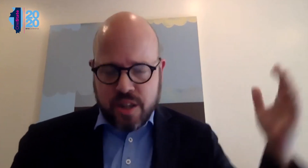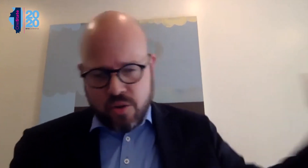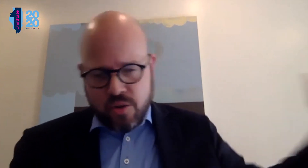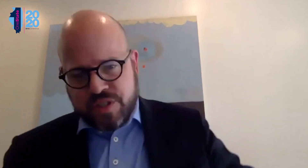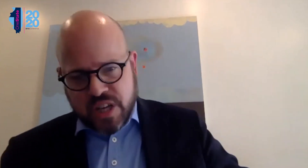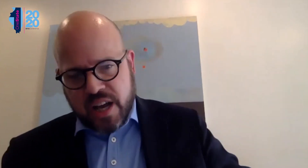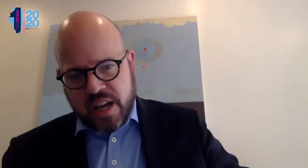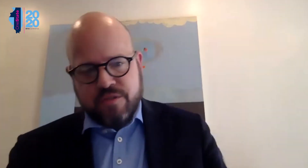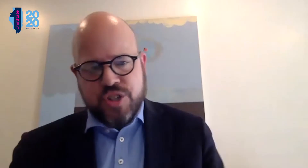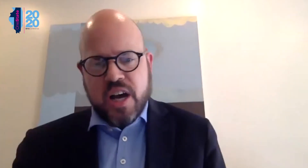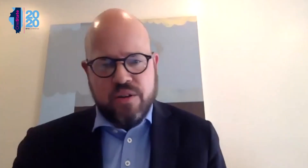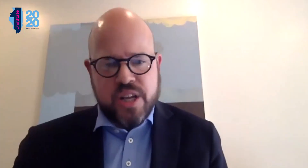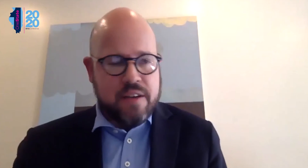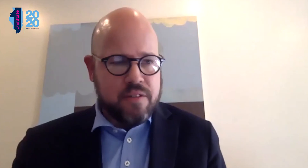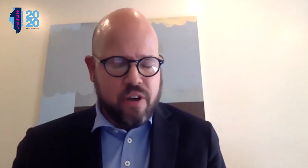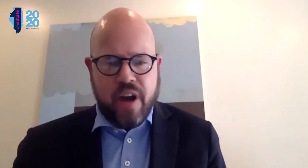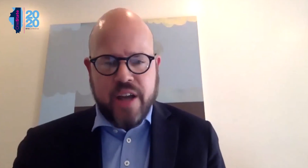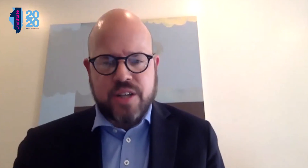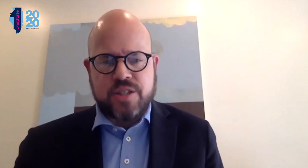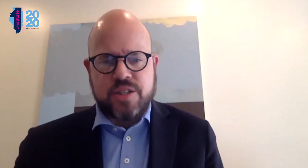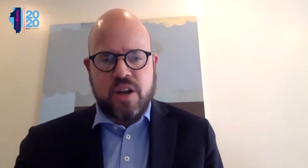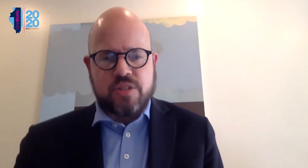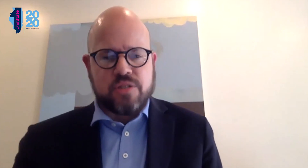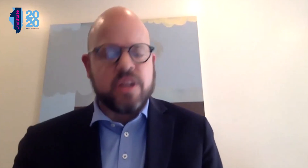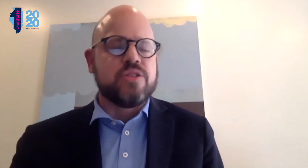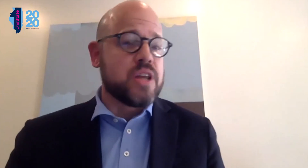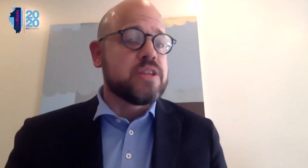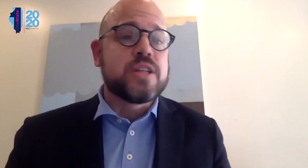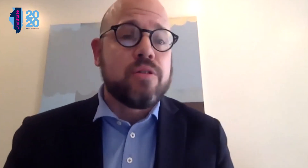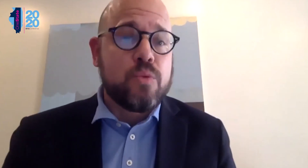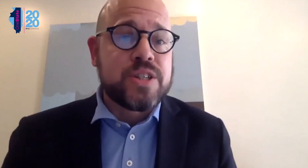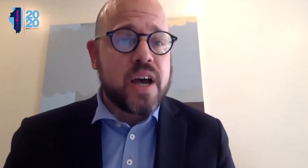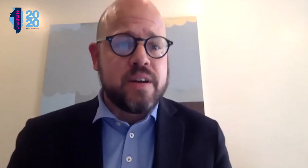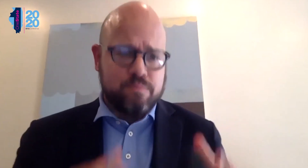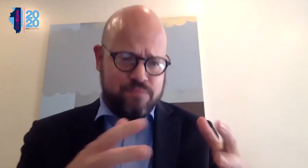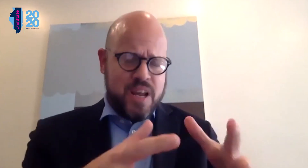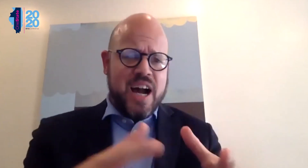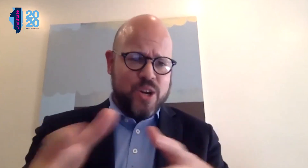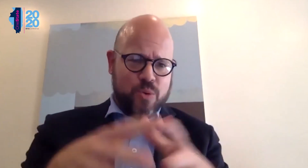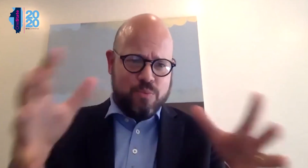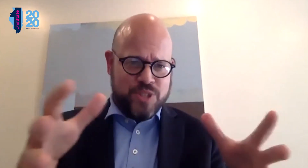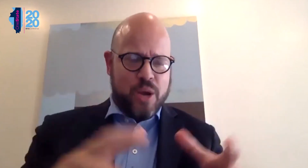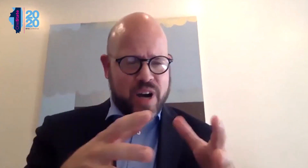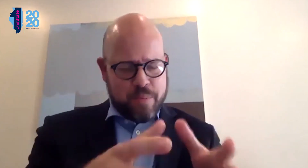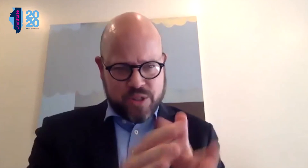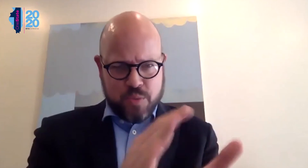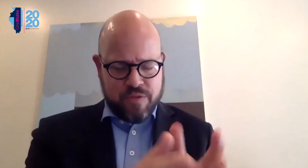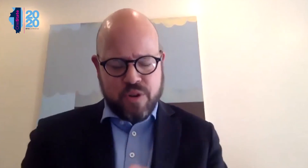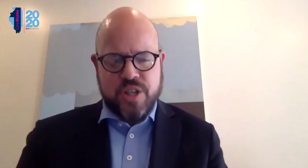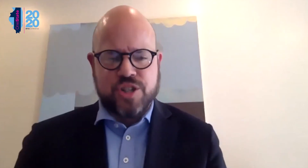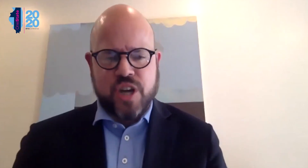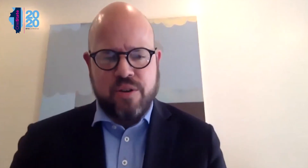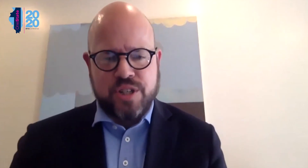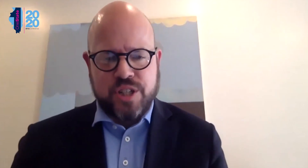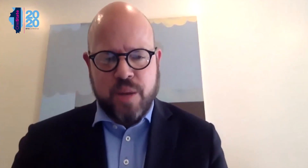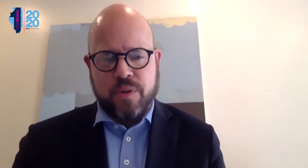kids on the north side of Chicago tend to have a greater access to arts learning than those on the south and west side. And I know we're statewide, but I just want to focus